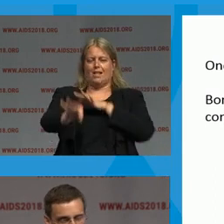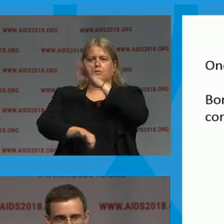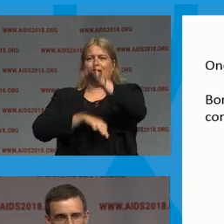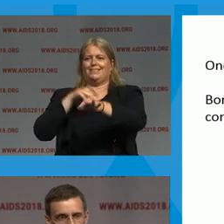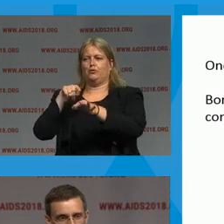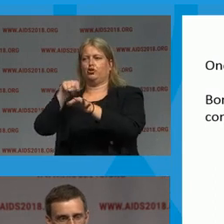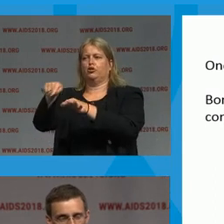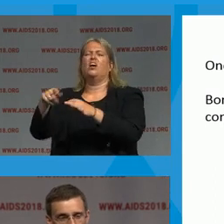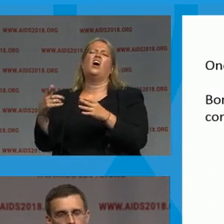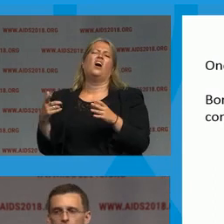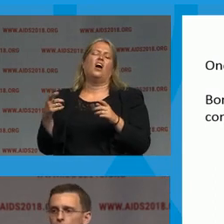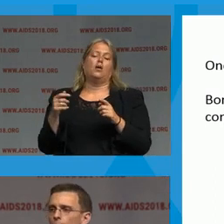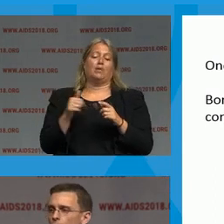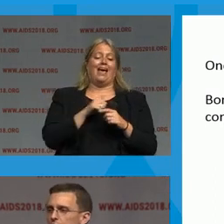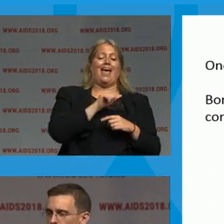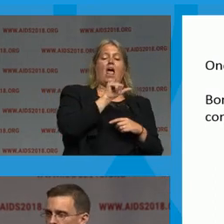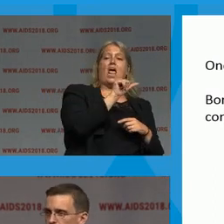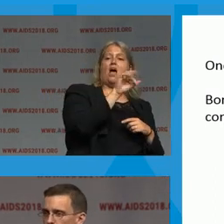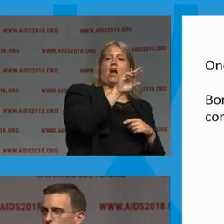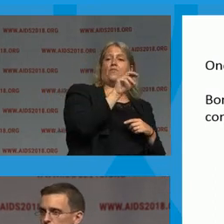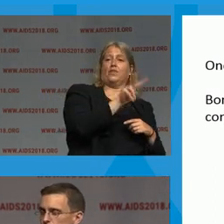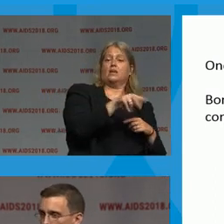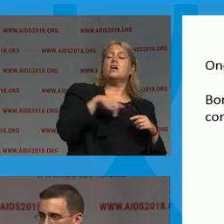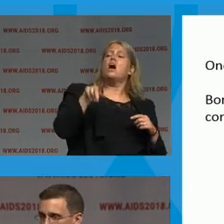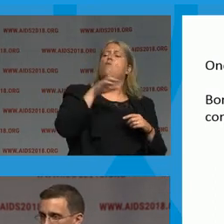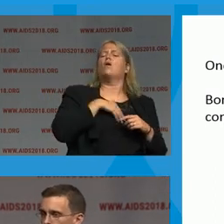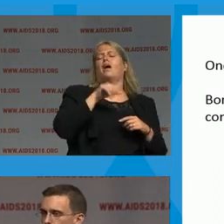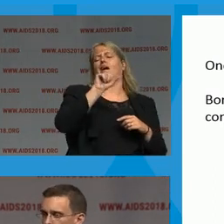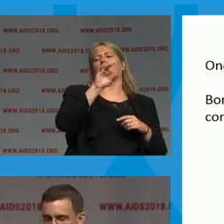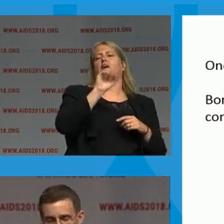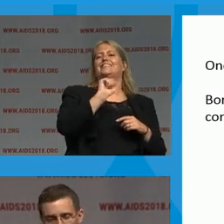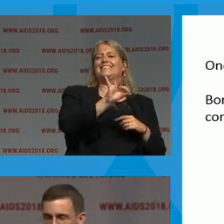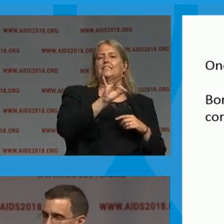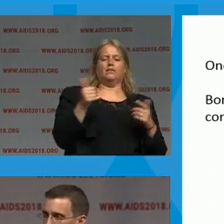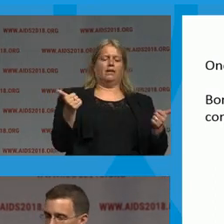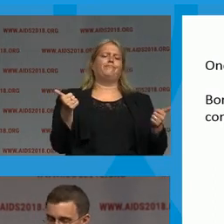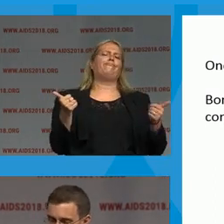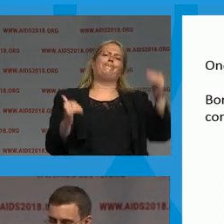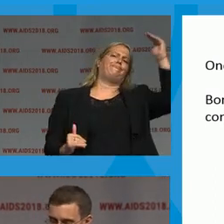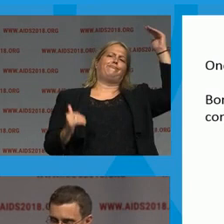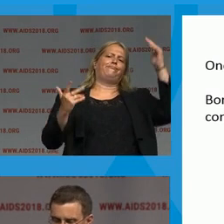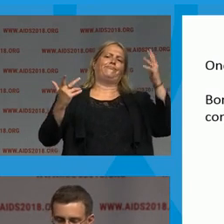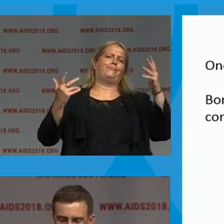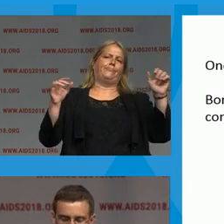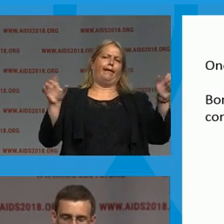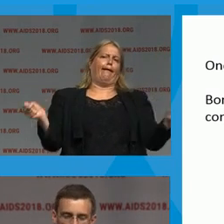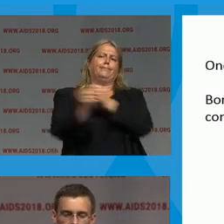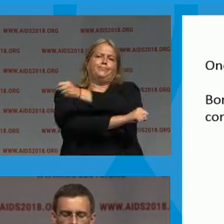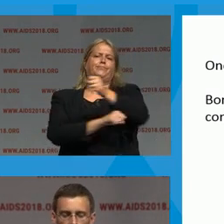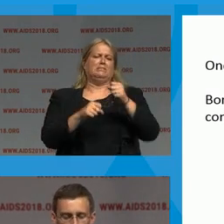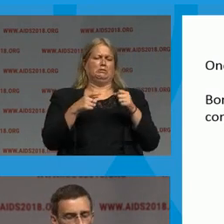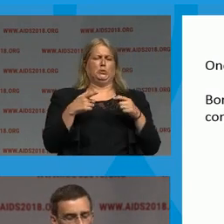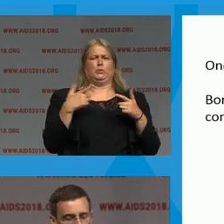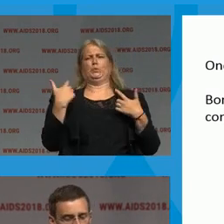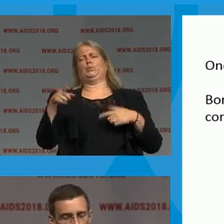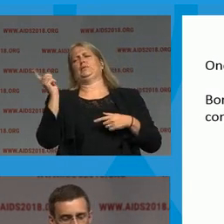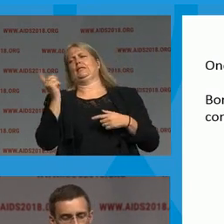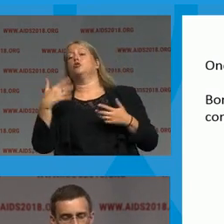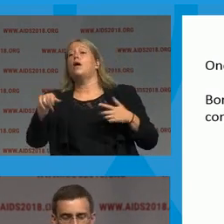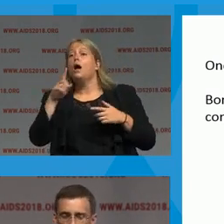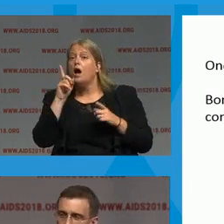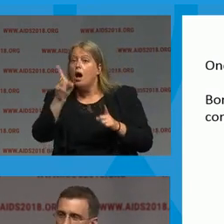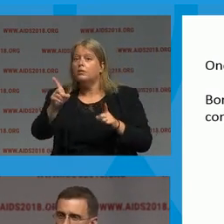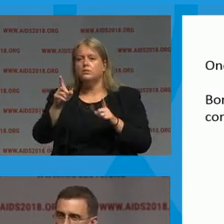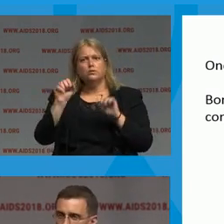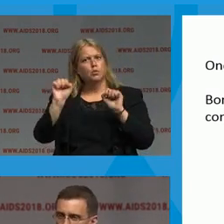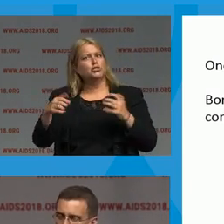to antiretroviral therapy, but which has inspired us all by showing that a cure is possible. An important part of this